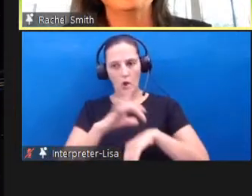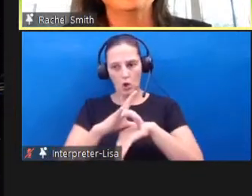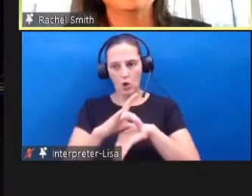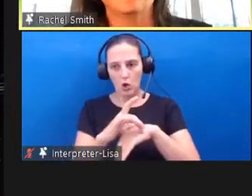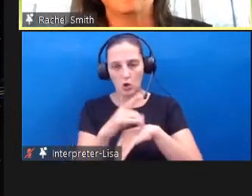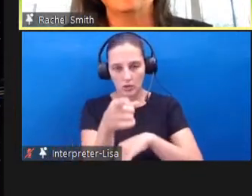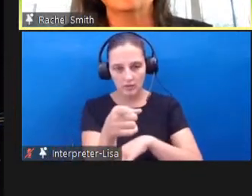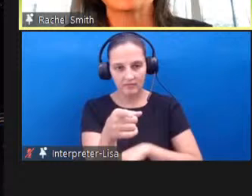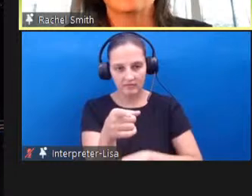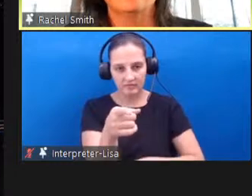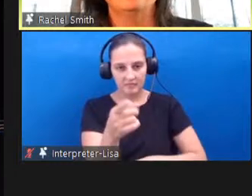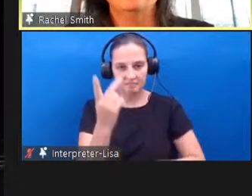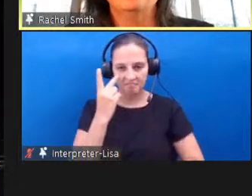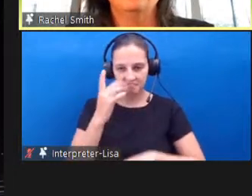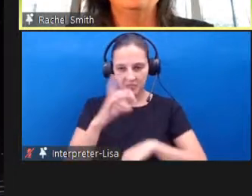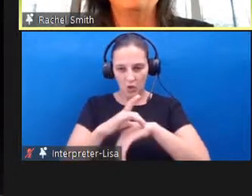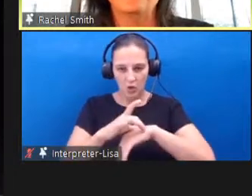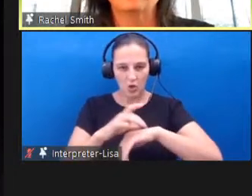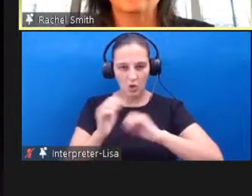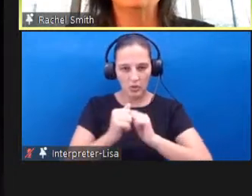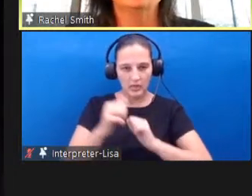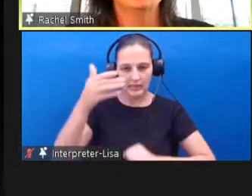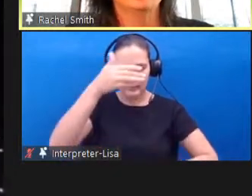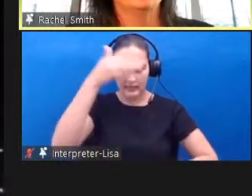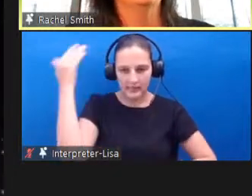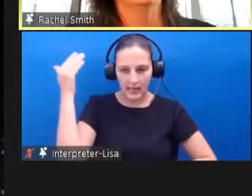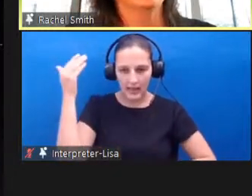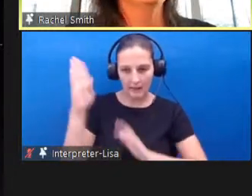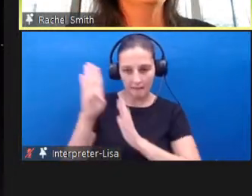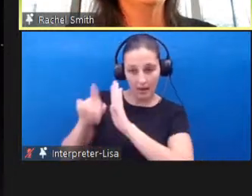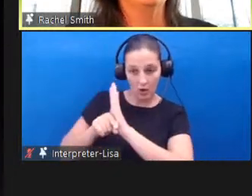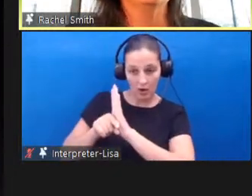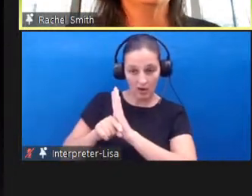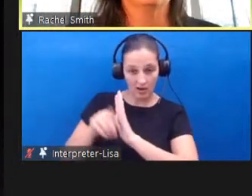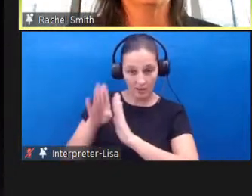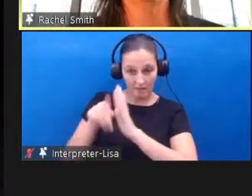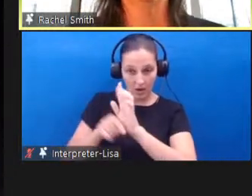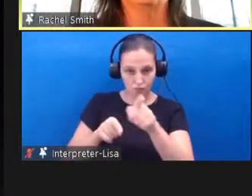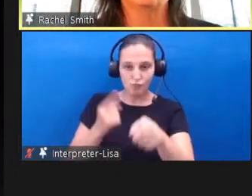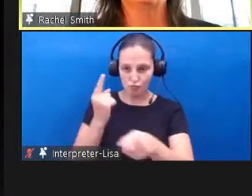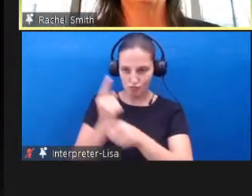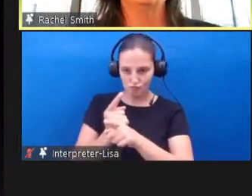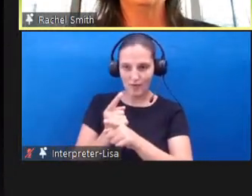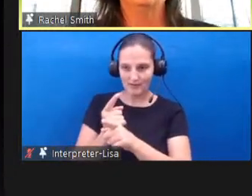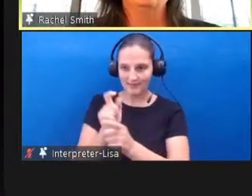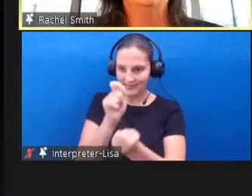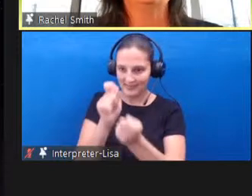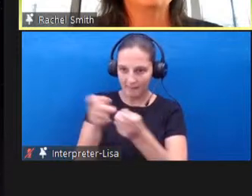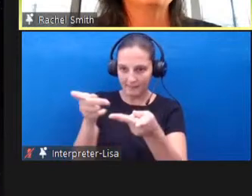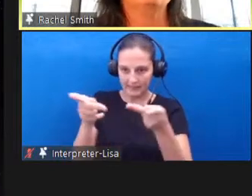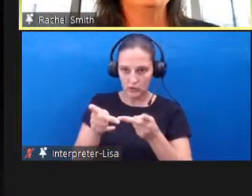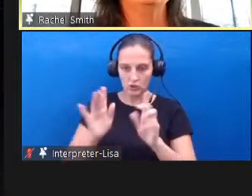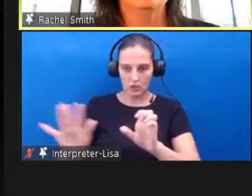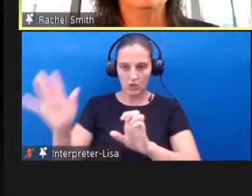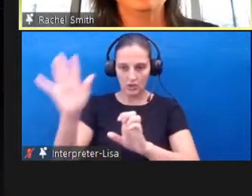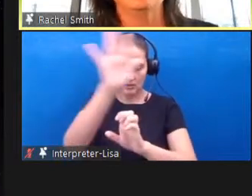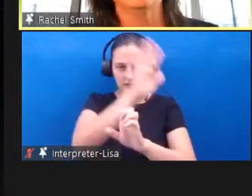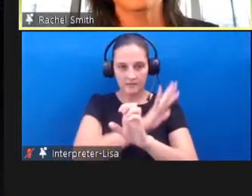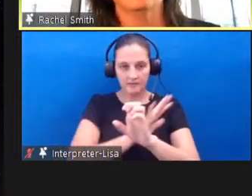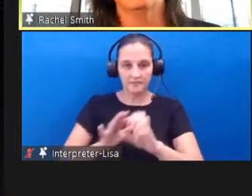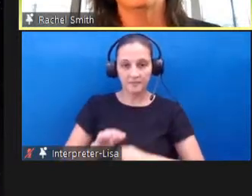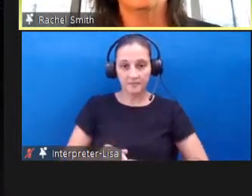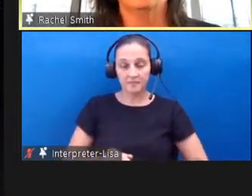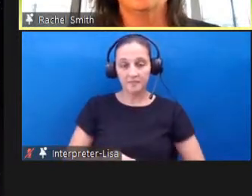with this sky in the background, which is all correctly placed. It's part of a big